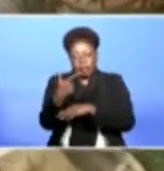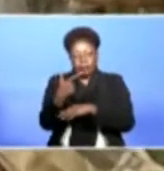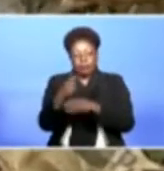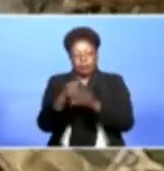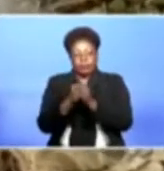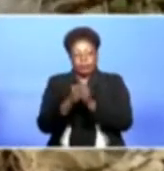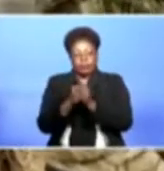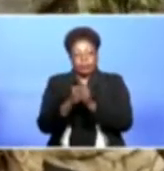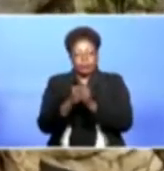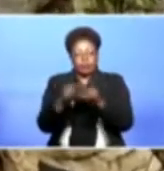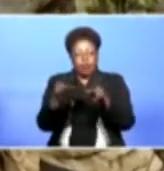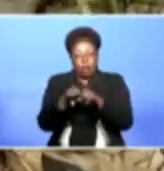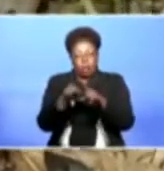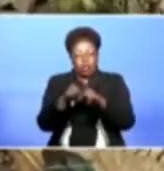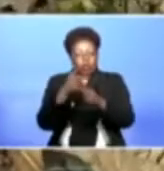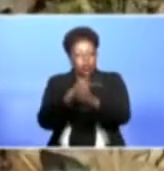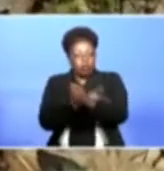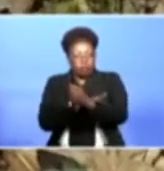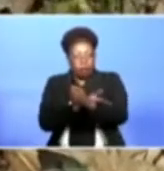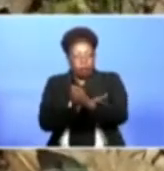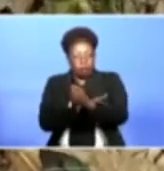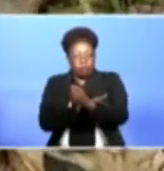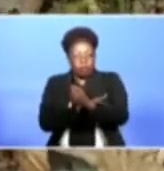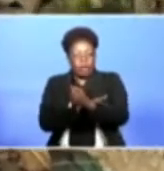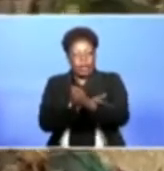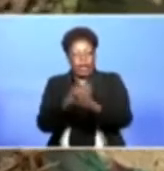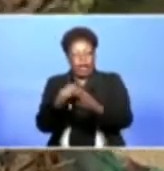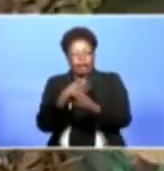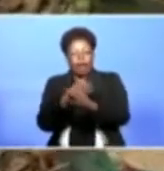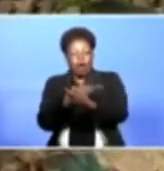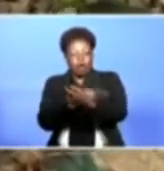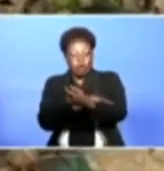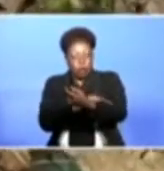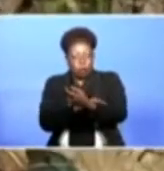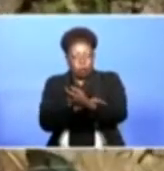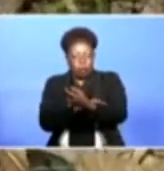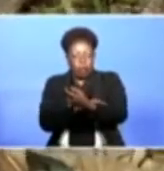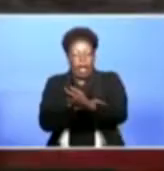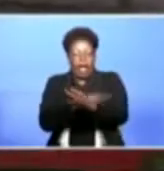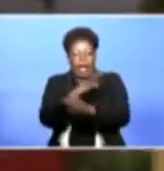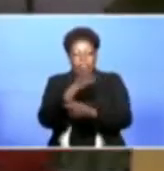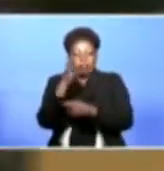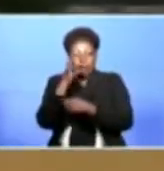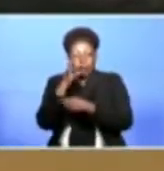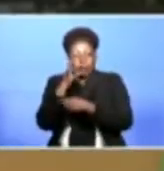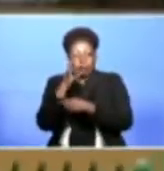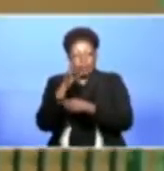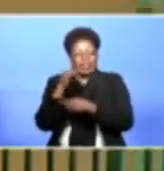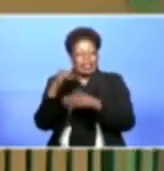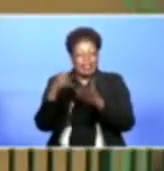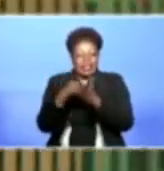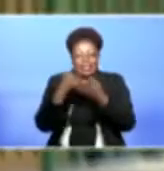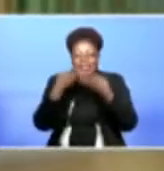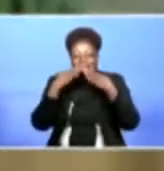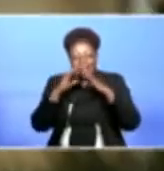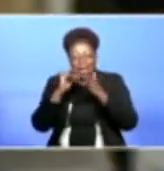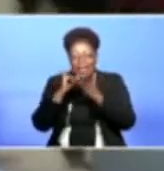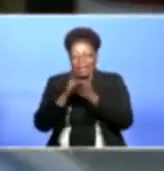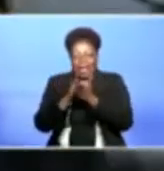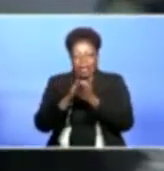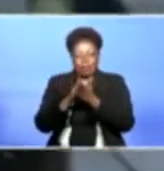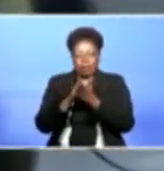they are not happy about, and until it is addressed that they will not go to the cells. Police in the